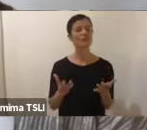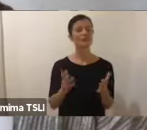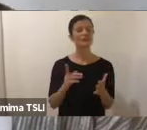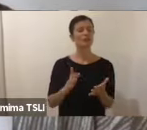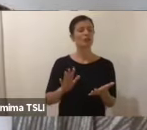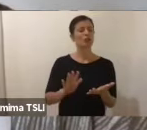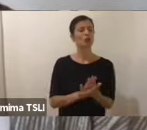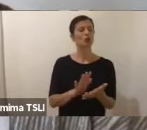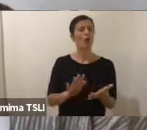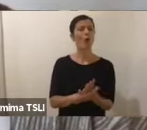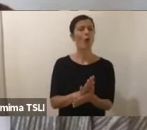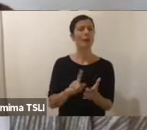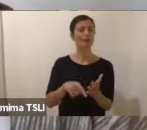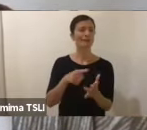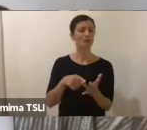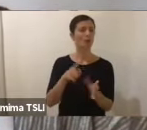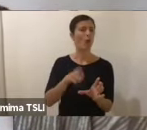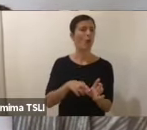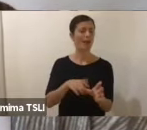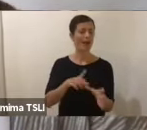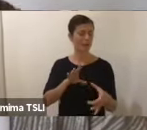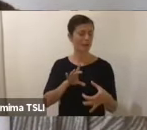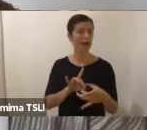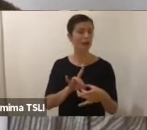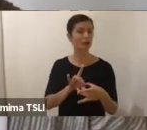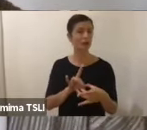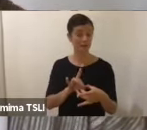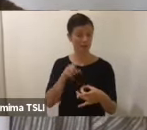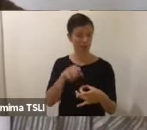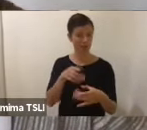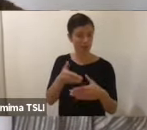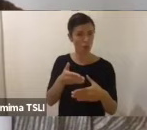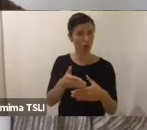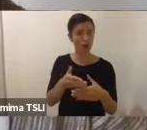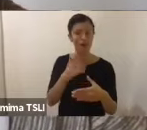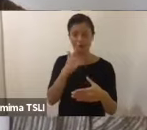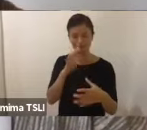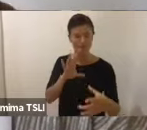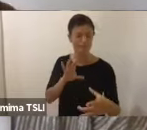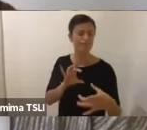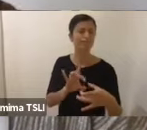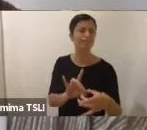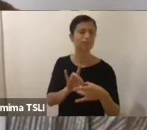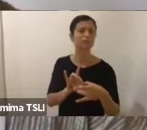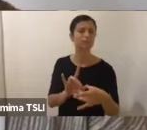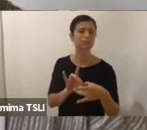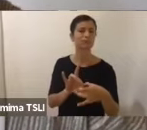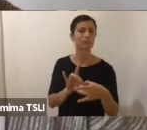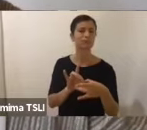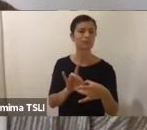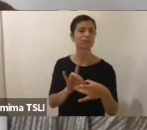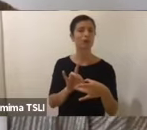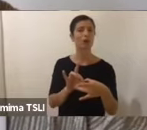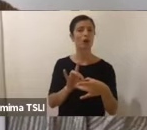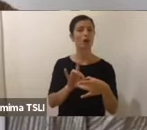uh that can happen through this work and of course there's so much um to be done particularly at the institutional level